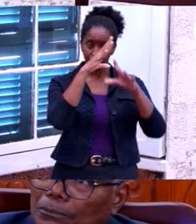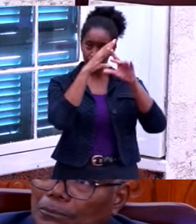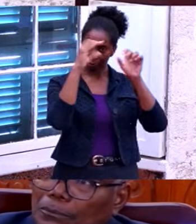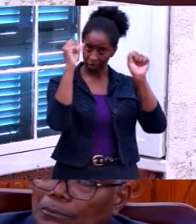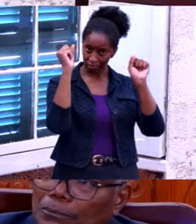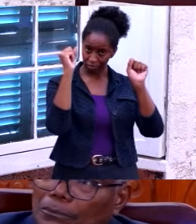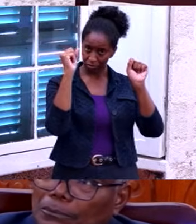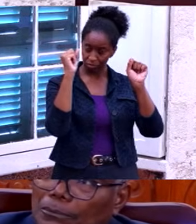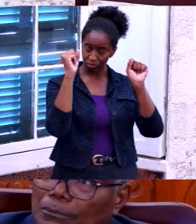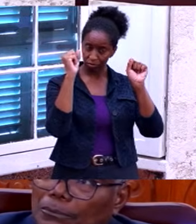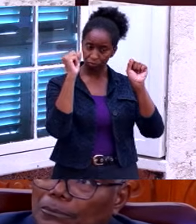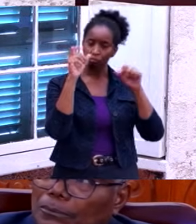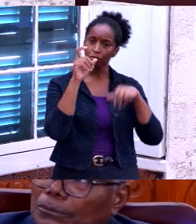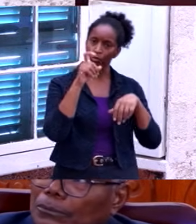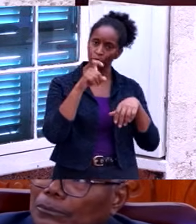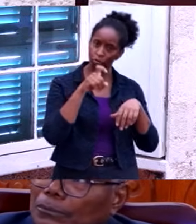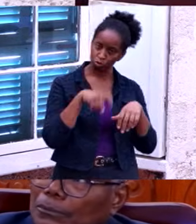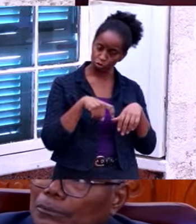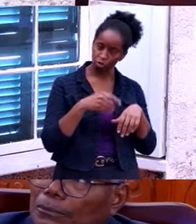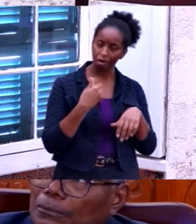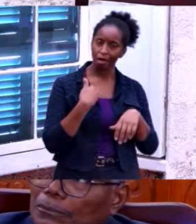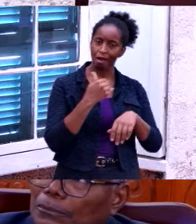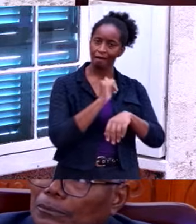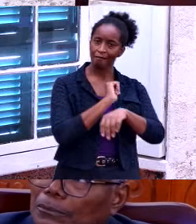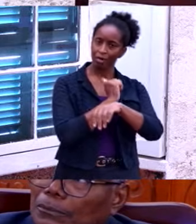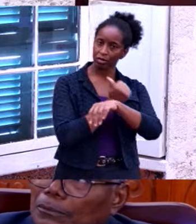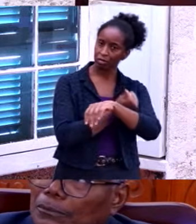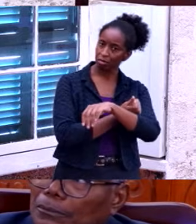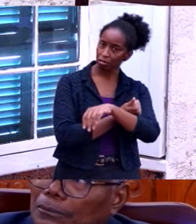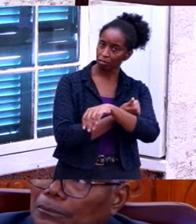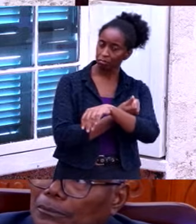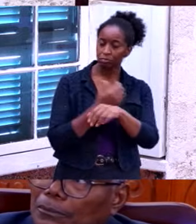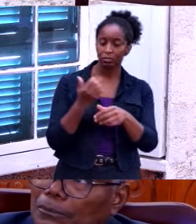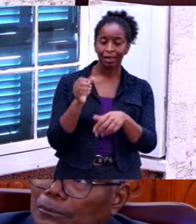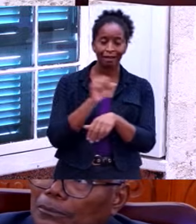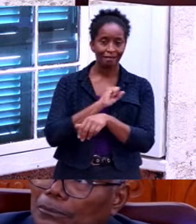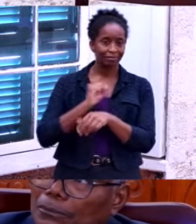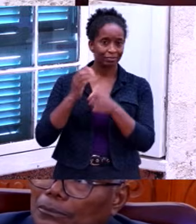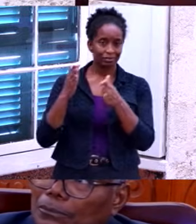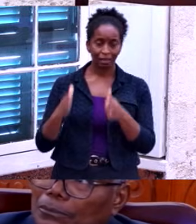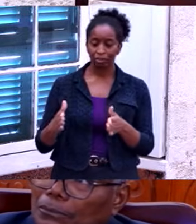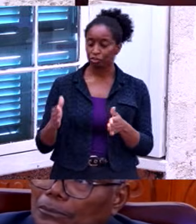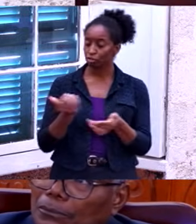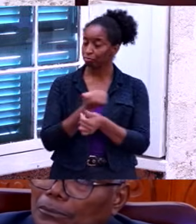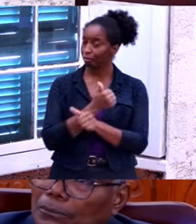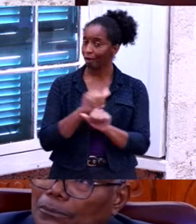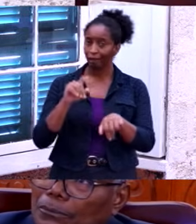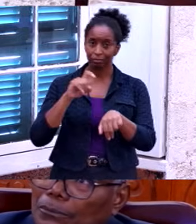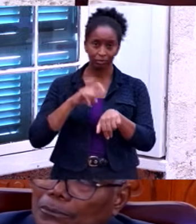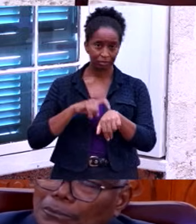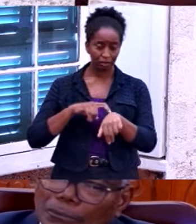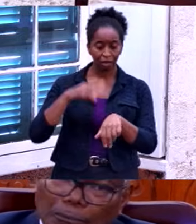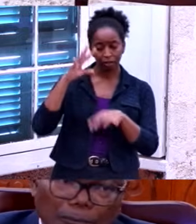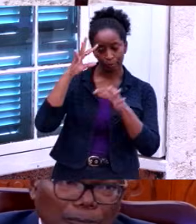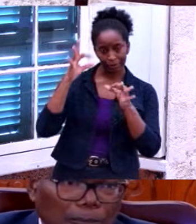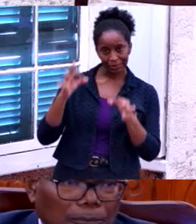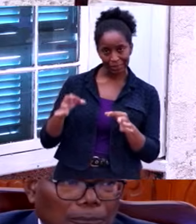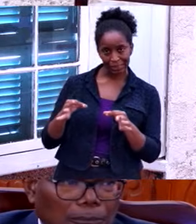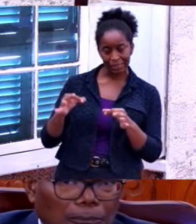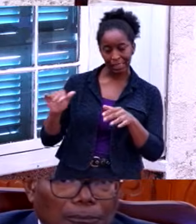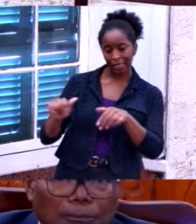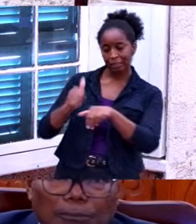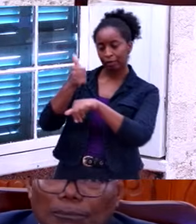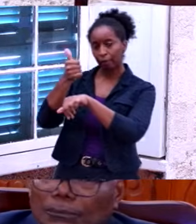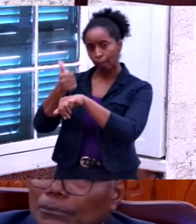that person is, to move a senator at any time. But it may not be because